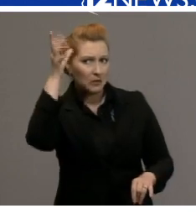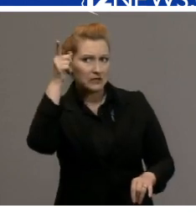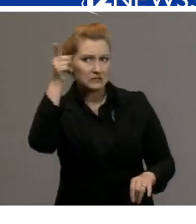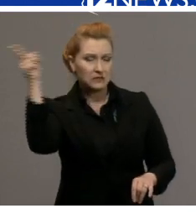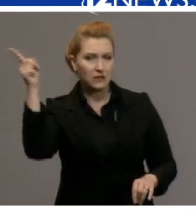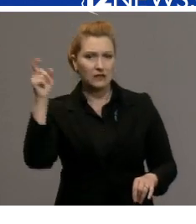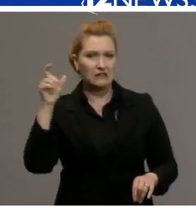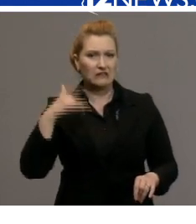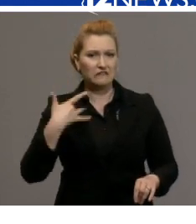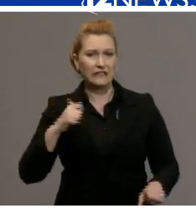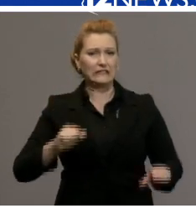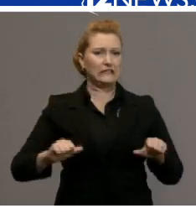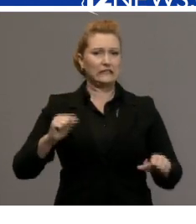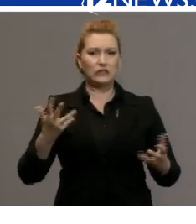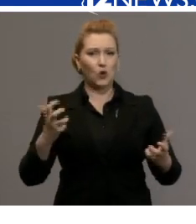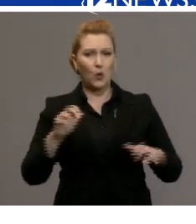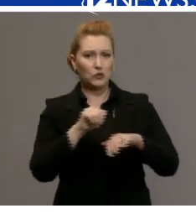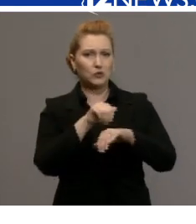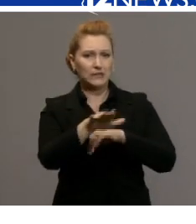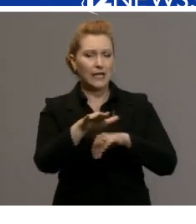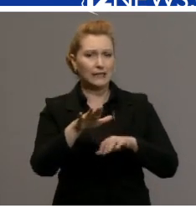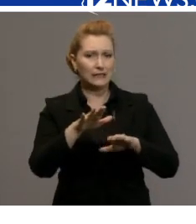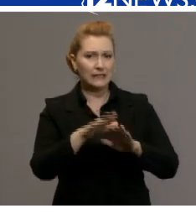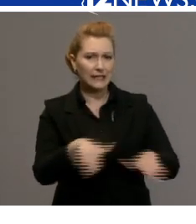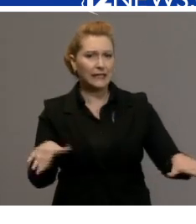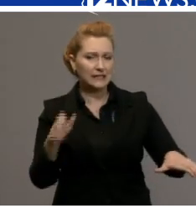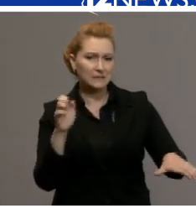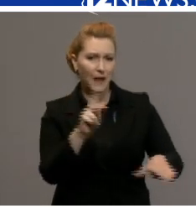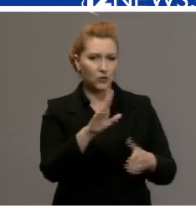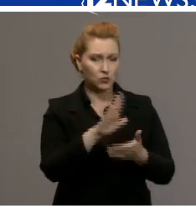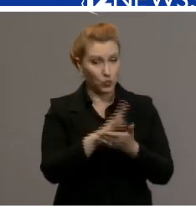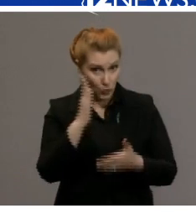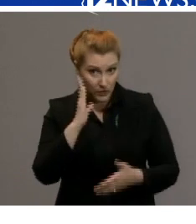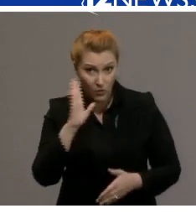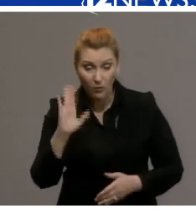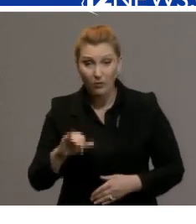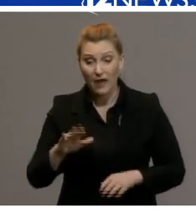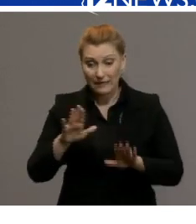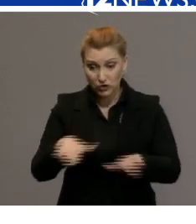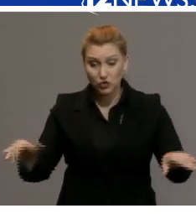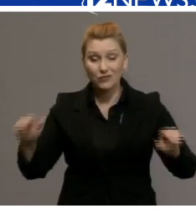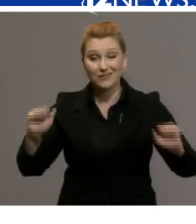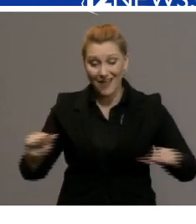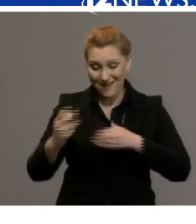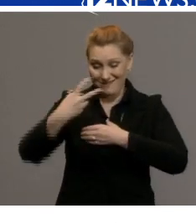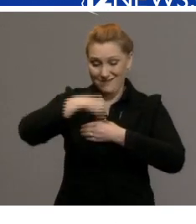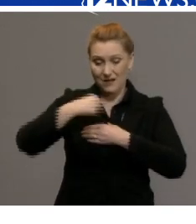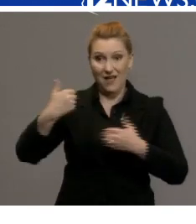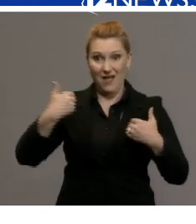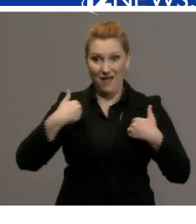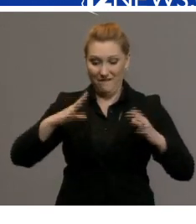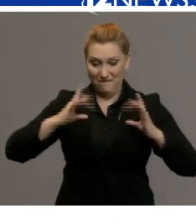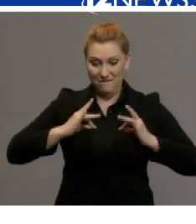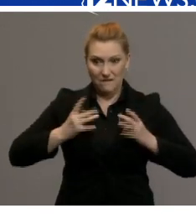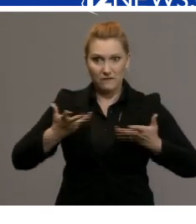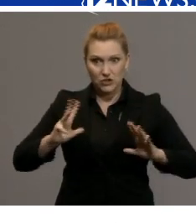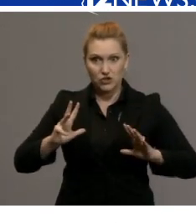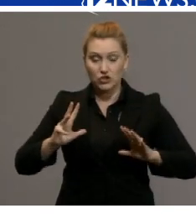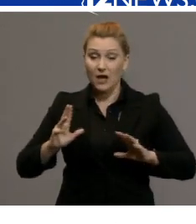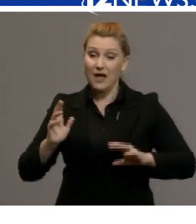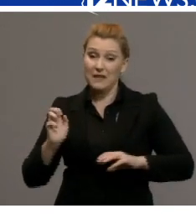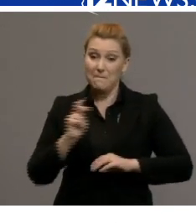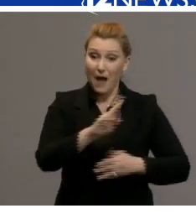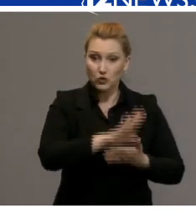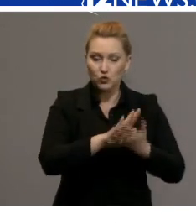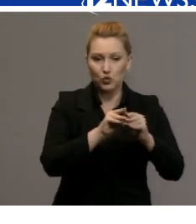because we know that young people can carry this virus and be asymptomatic and then spread it, parents and teachers that don't feel comfortable sending the kids